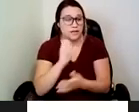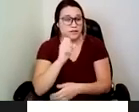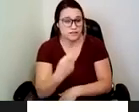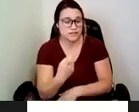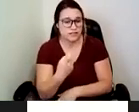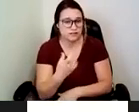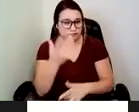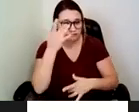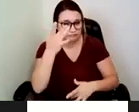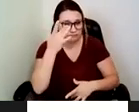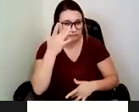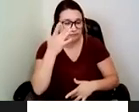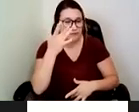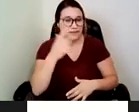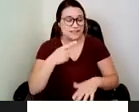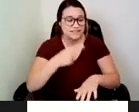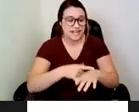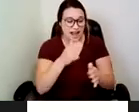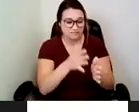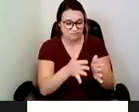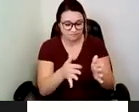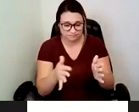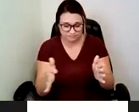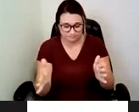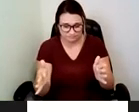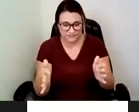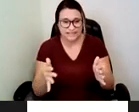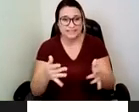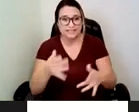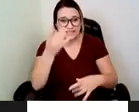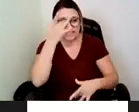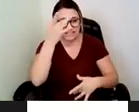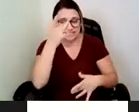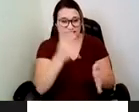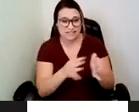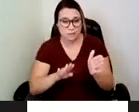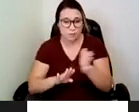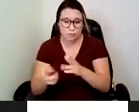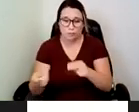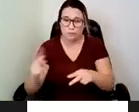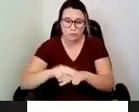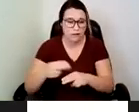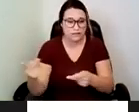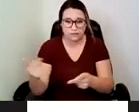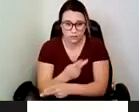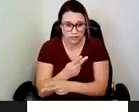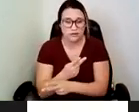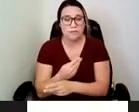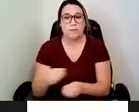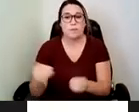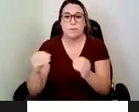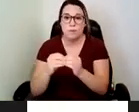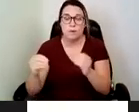time goes on, the disease progresses. We're hopefully staying it off for a while, but more and more of medical care gets focused on